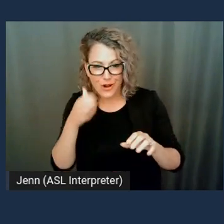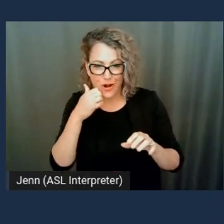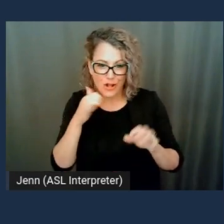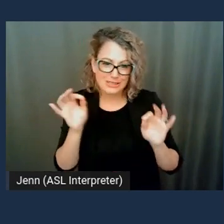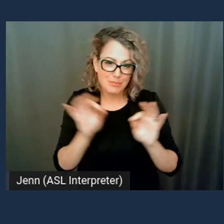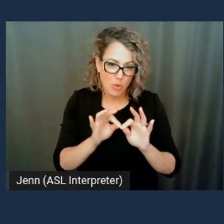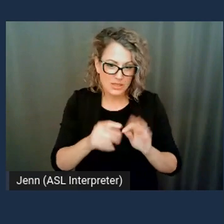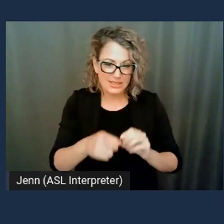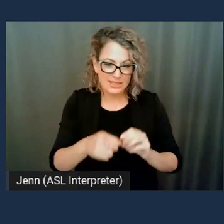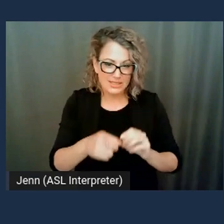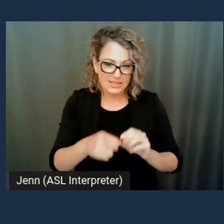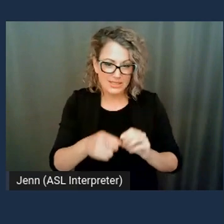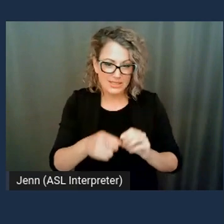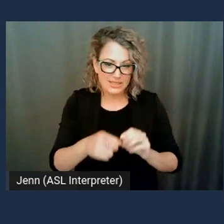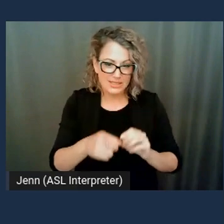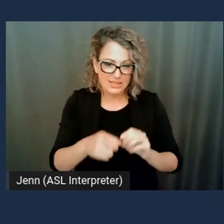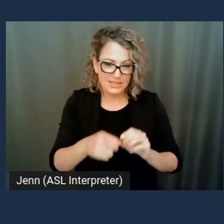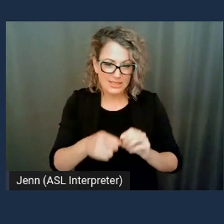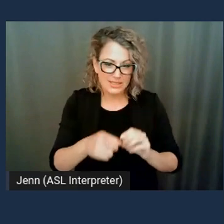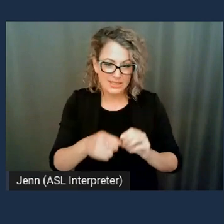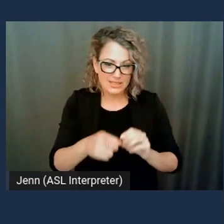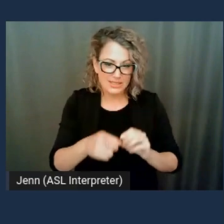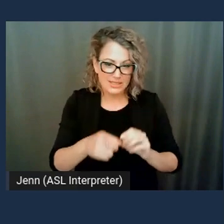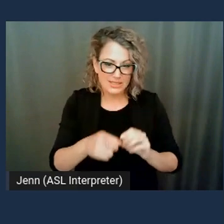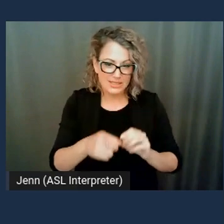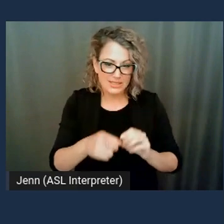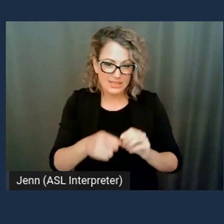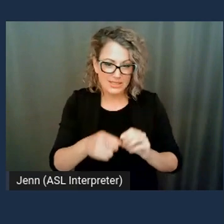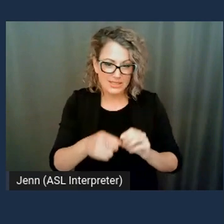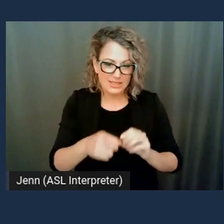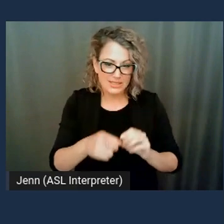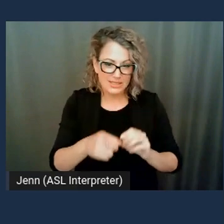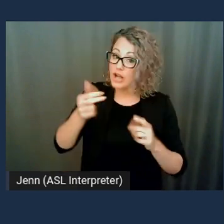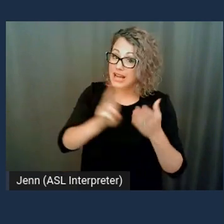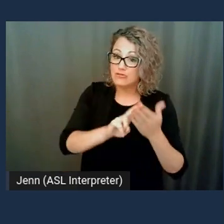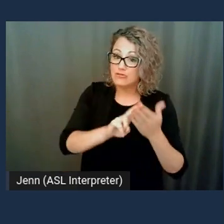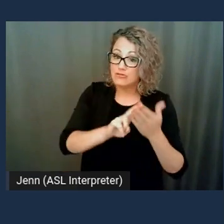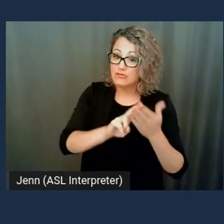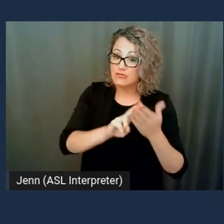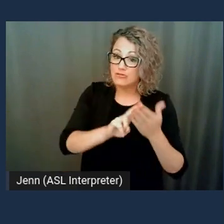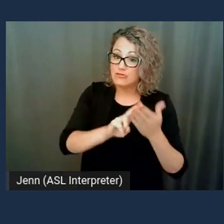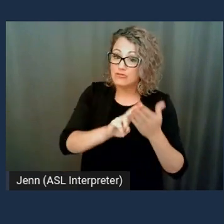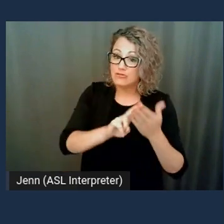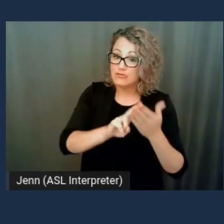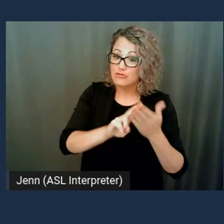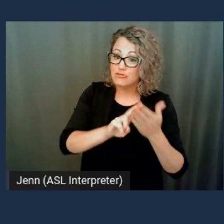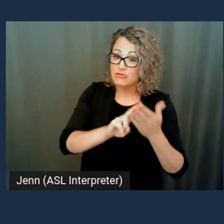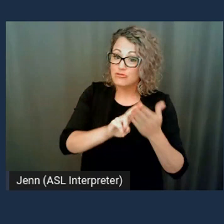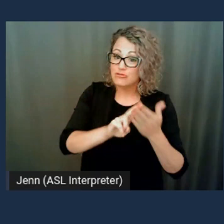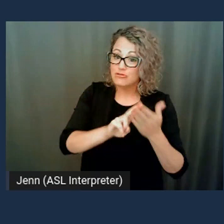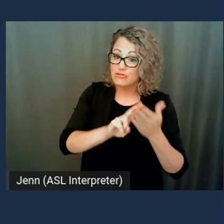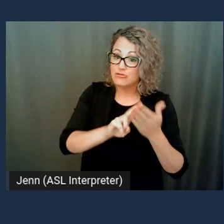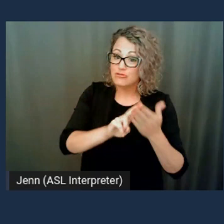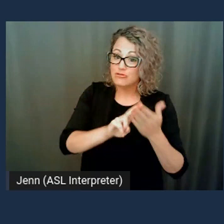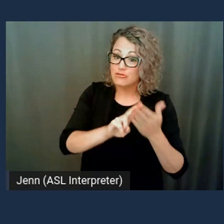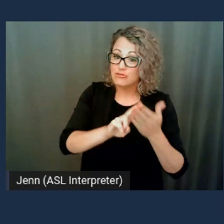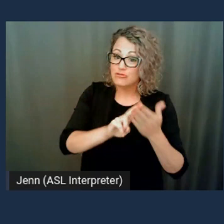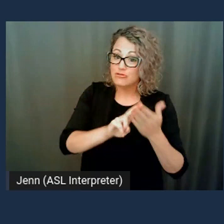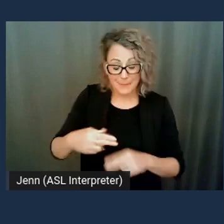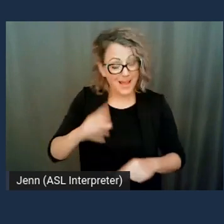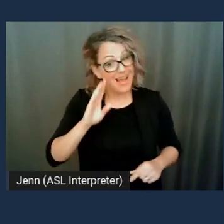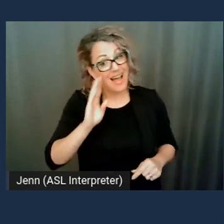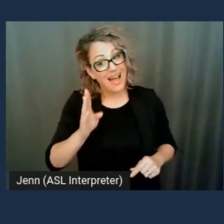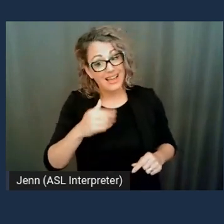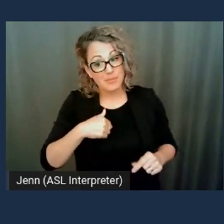Hello, I see that you're not enrolled into Voice ID. Can you confirm your first name? Hi,